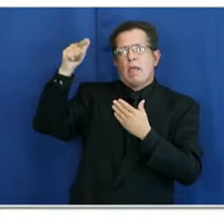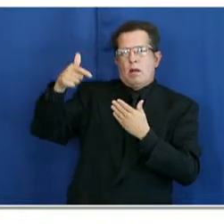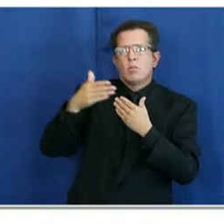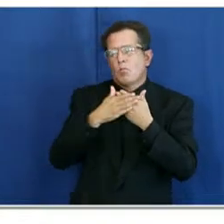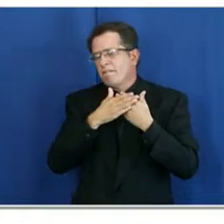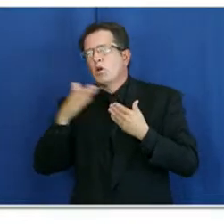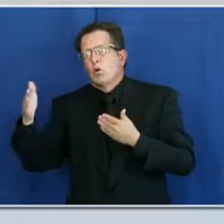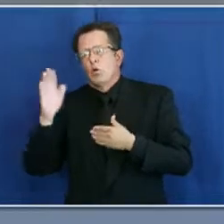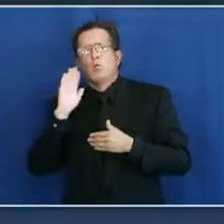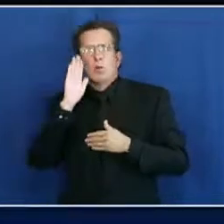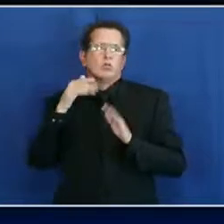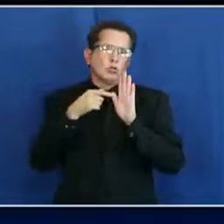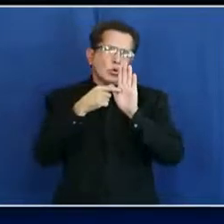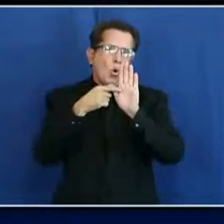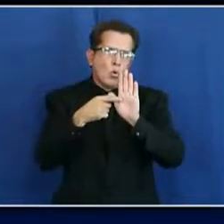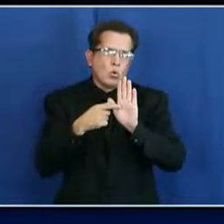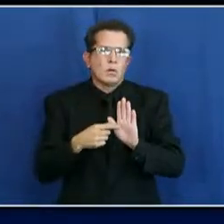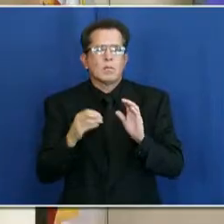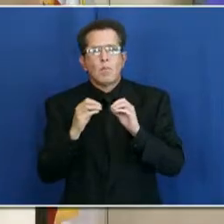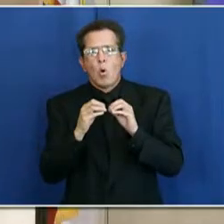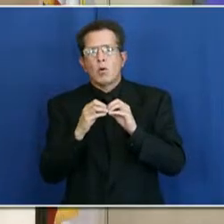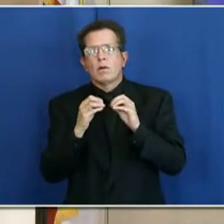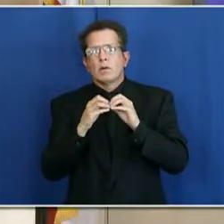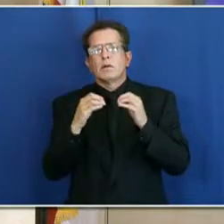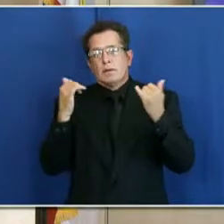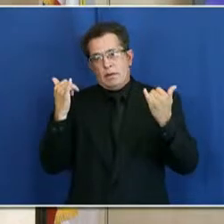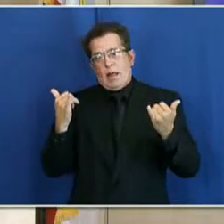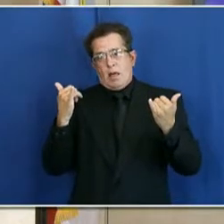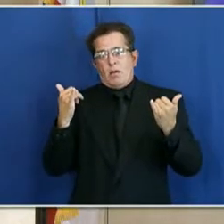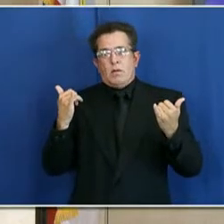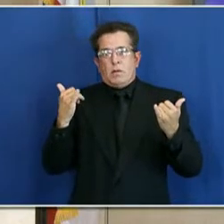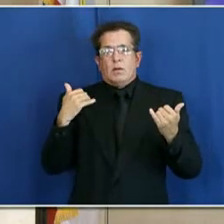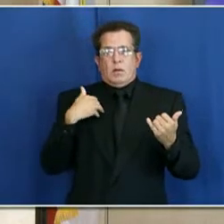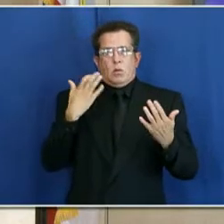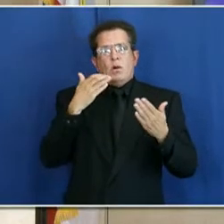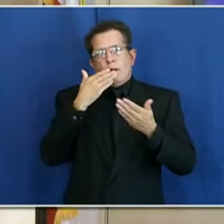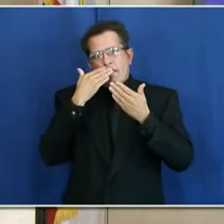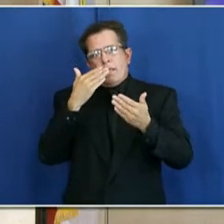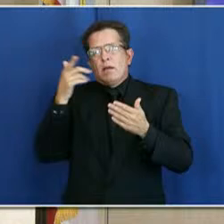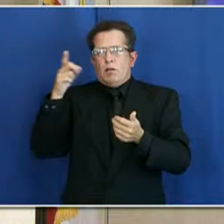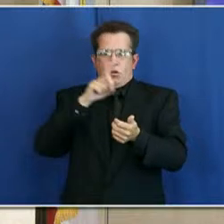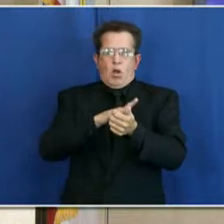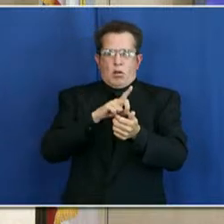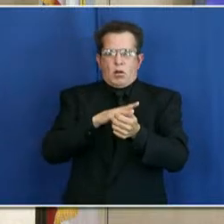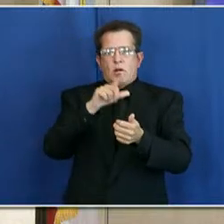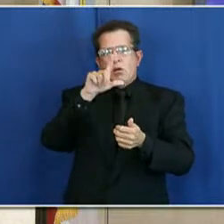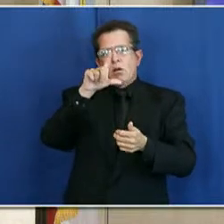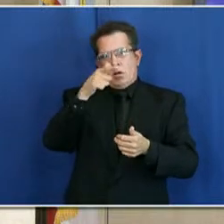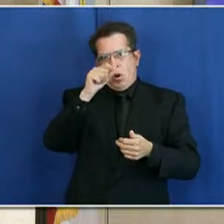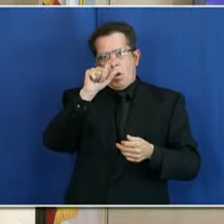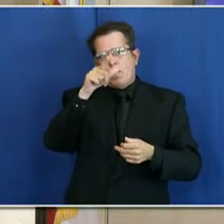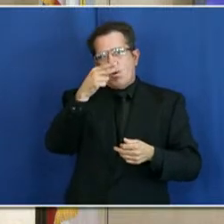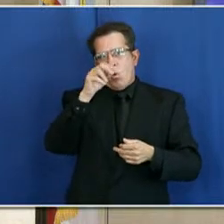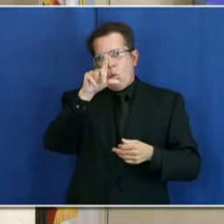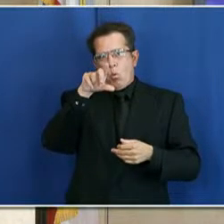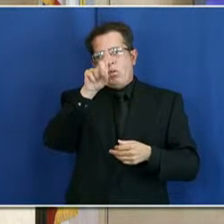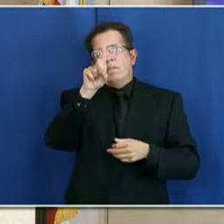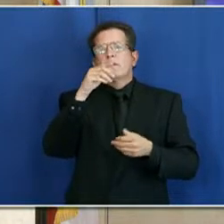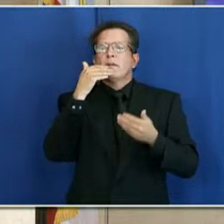forward. Before we get into today's charts, I just want to take a minute to thank Dr. Gothold, to take the superintendents and